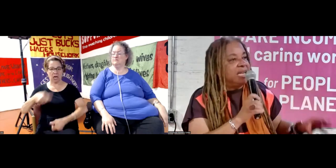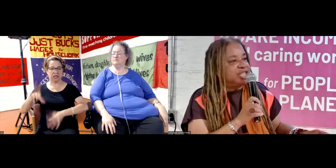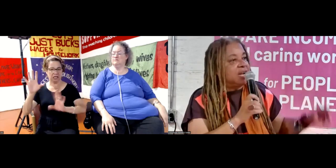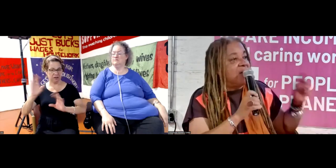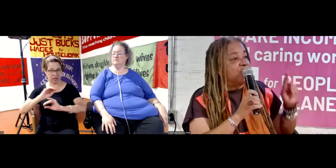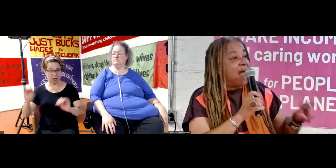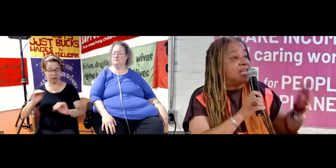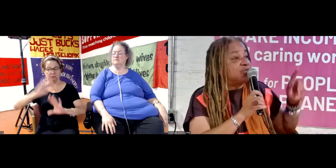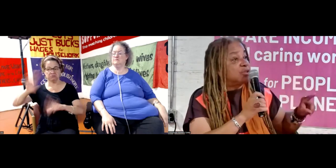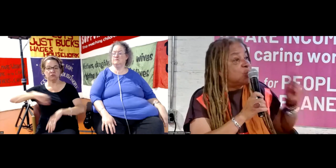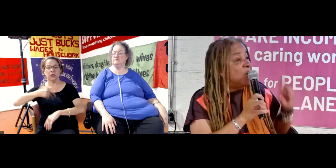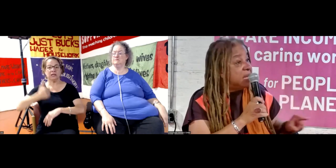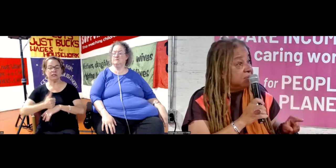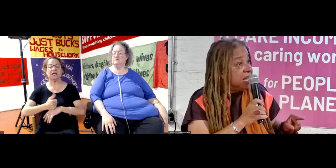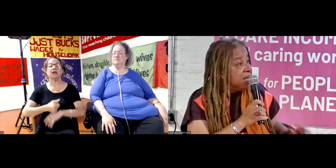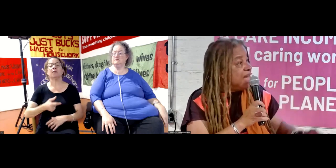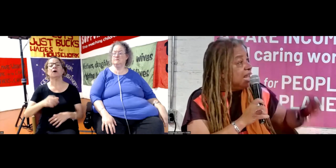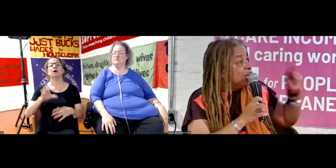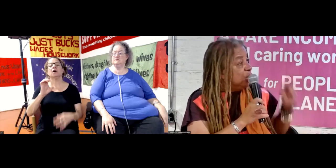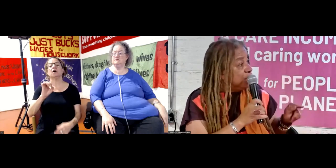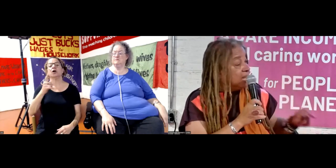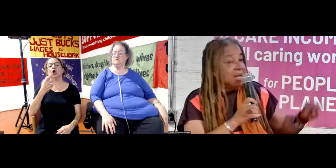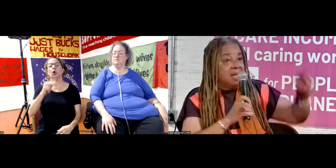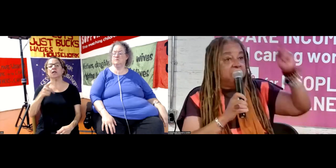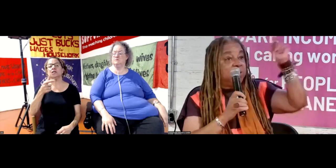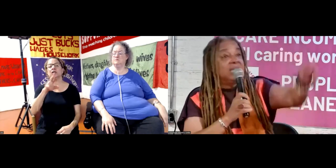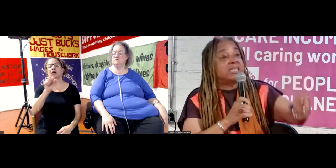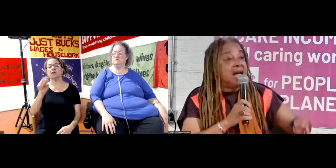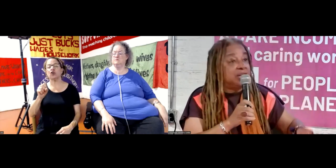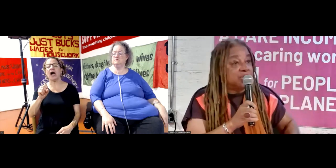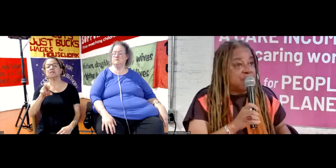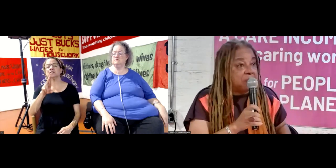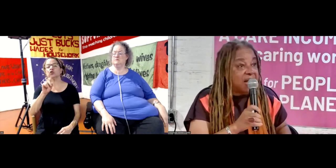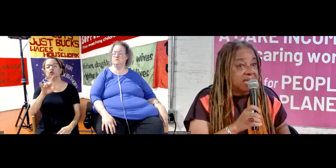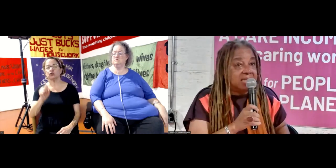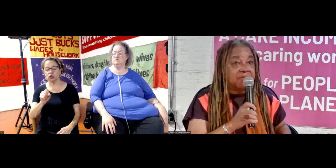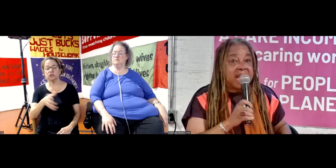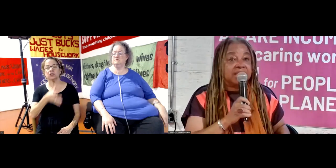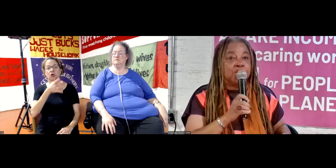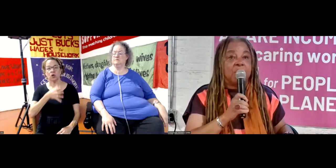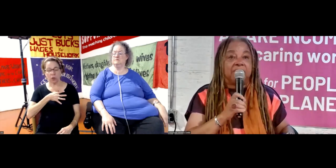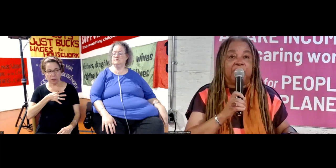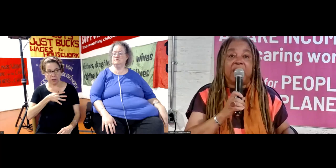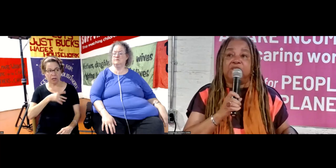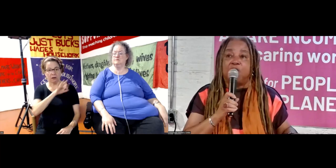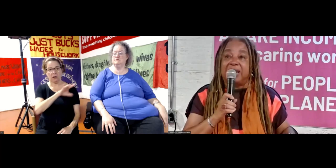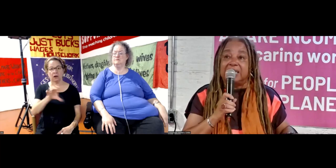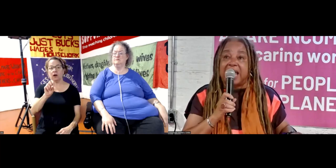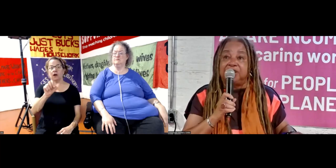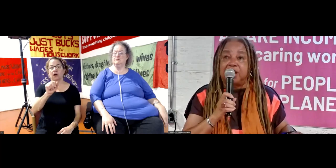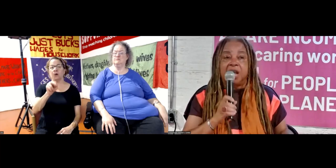the Coalition of Grassroots Women that included Beulah Saunders, from president of the National Welfare